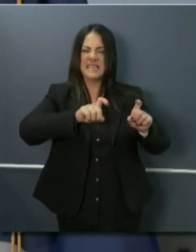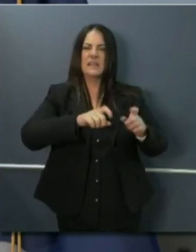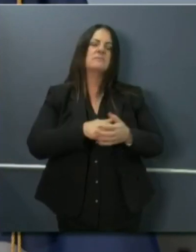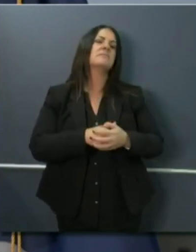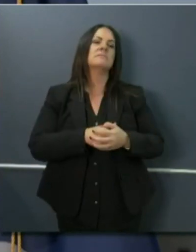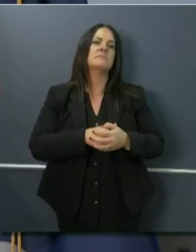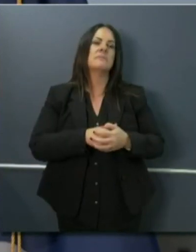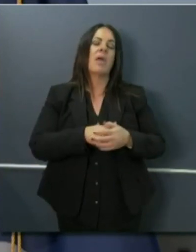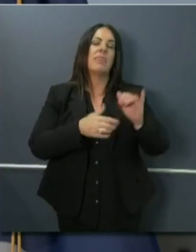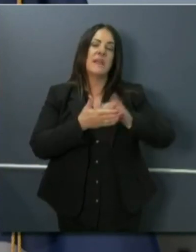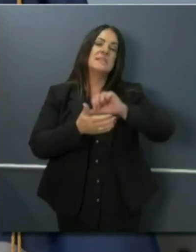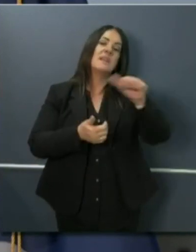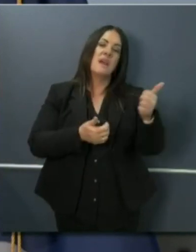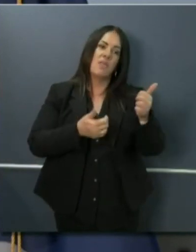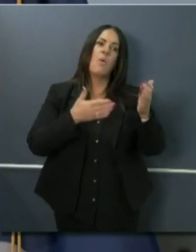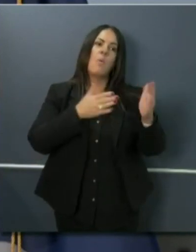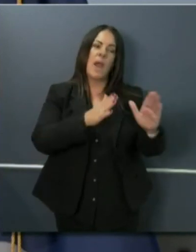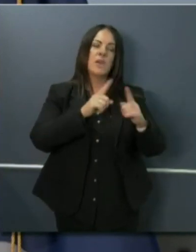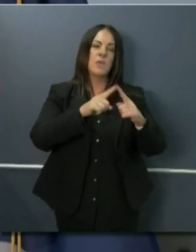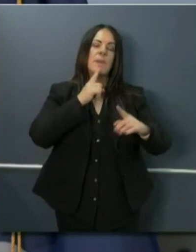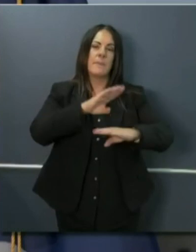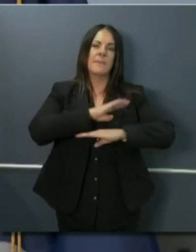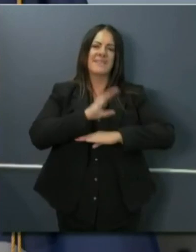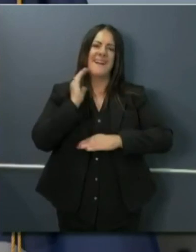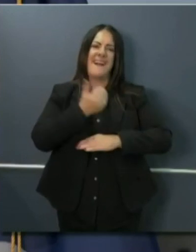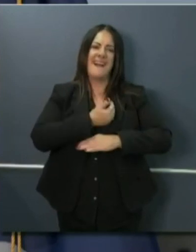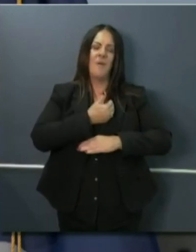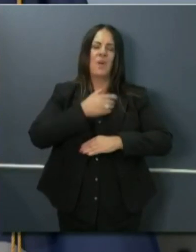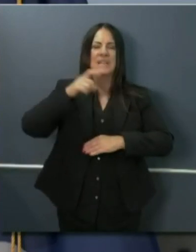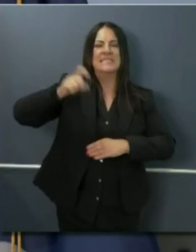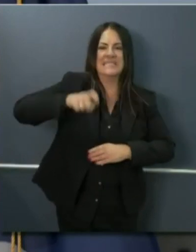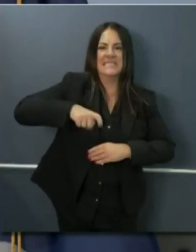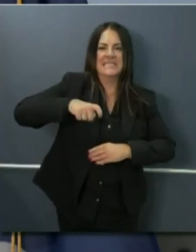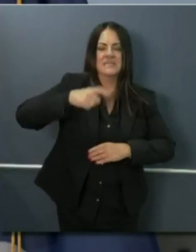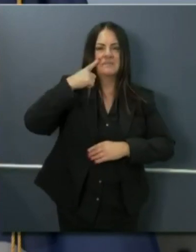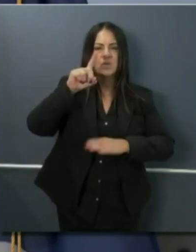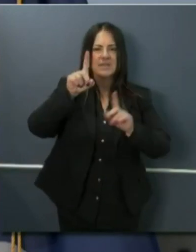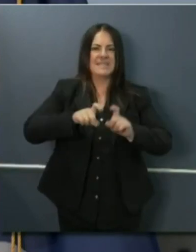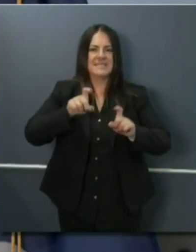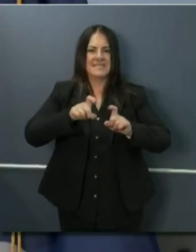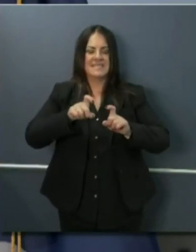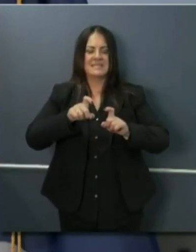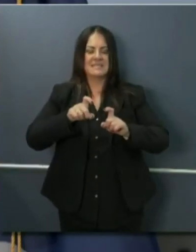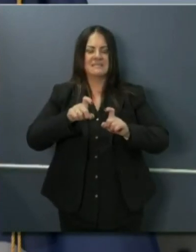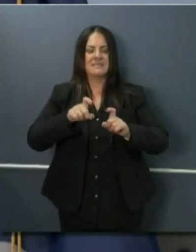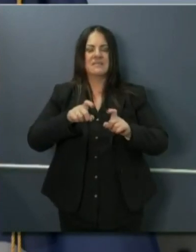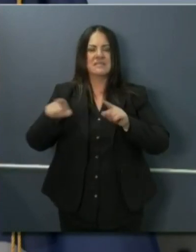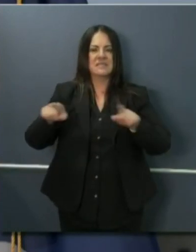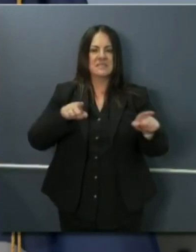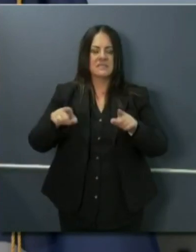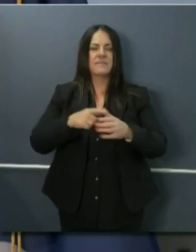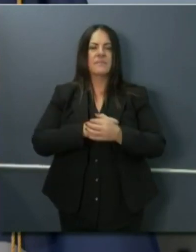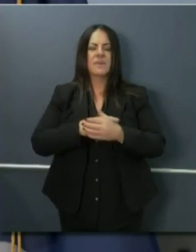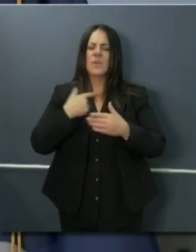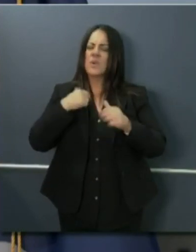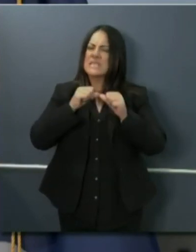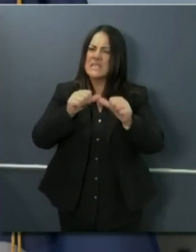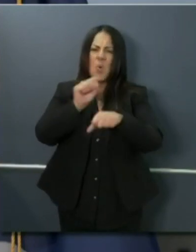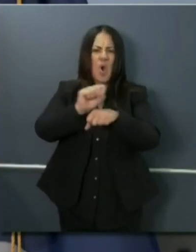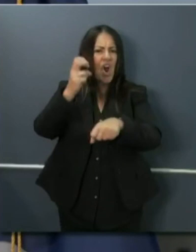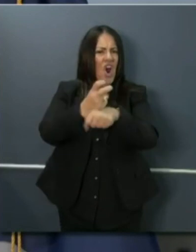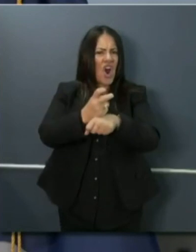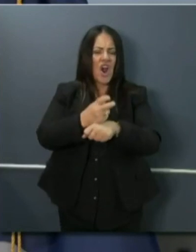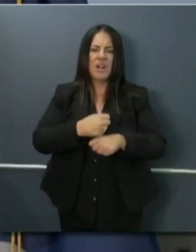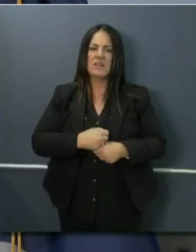another modality to meet our testing needs across the state. We continue to work very hard to make sure